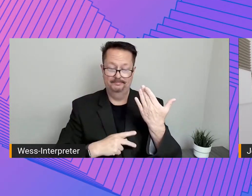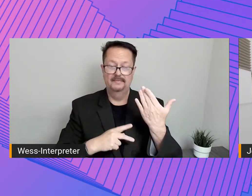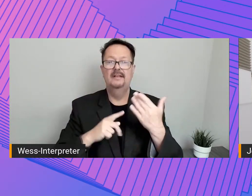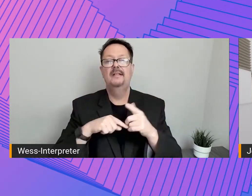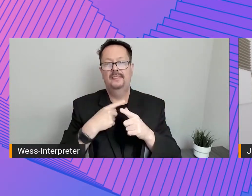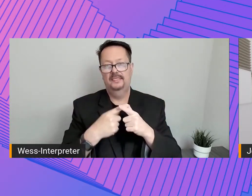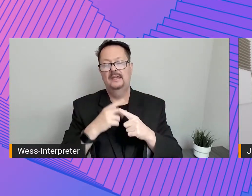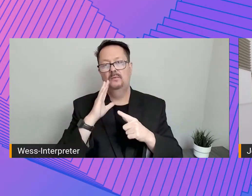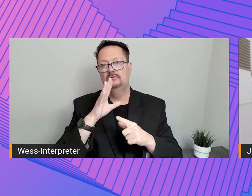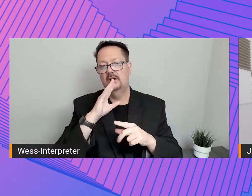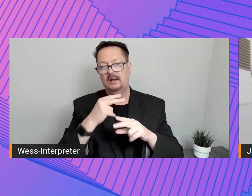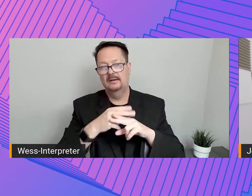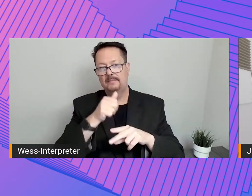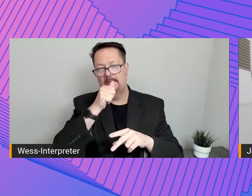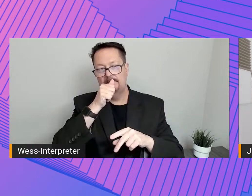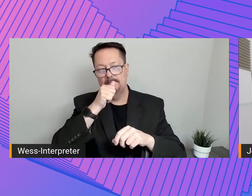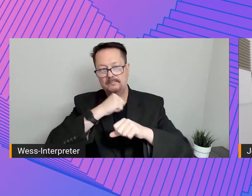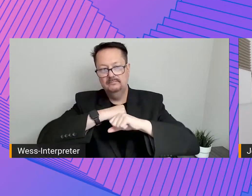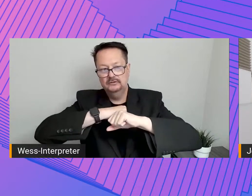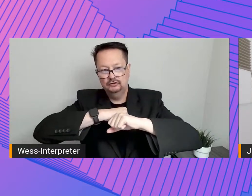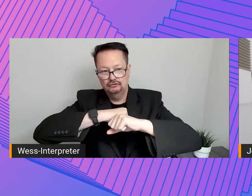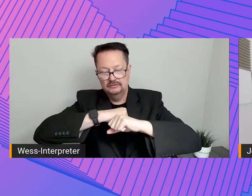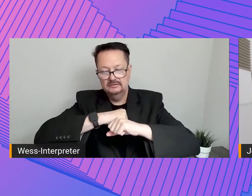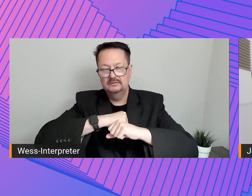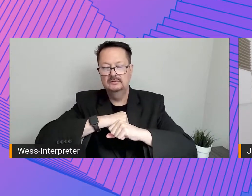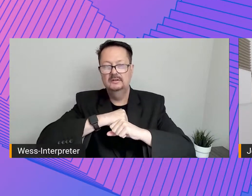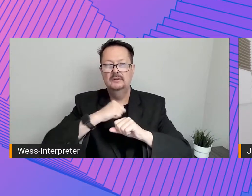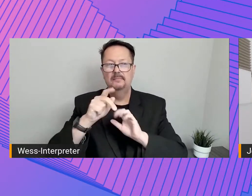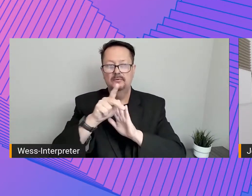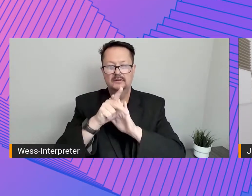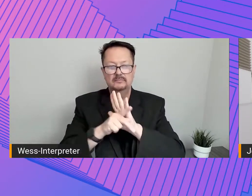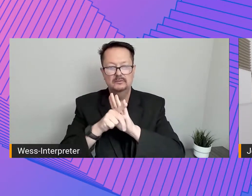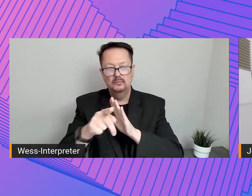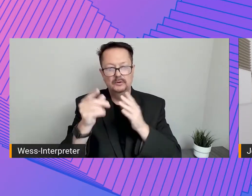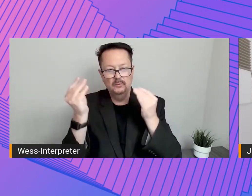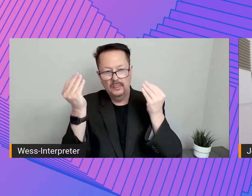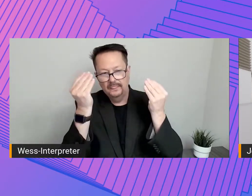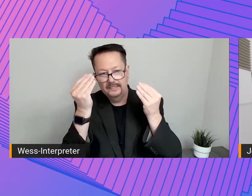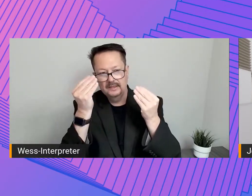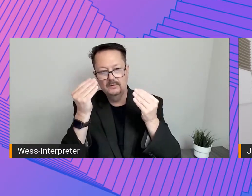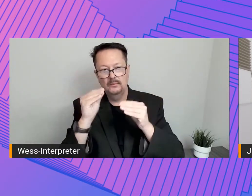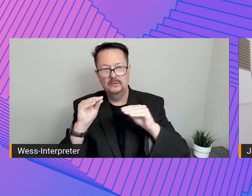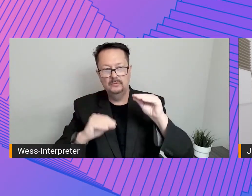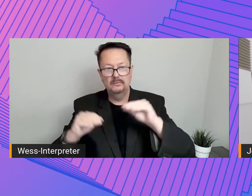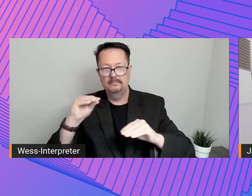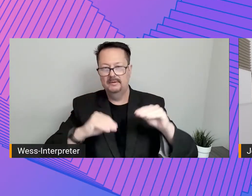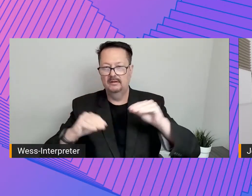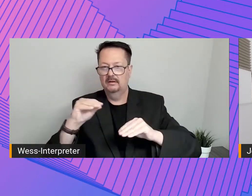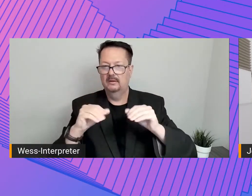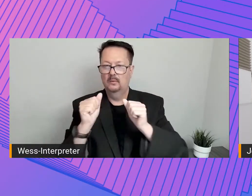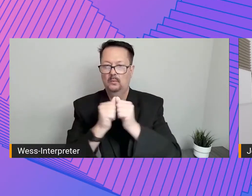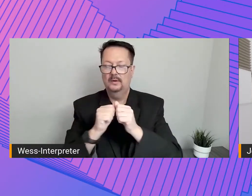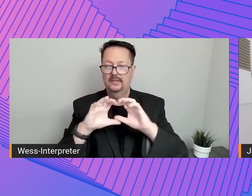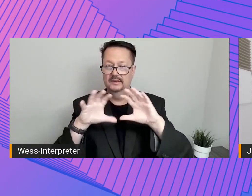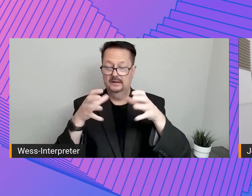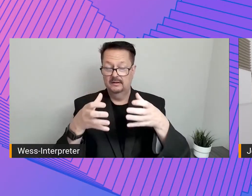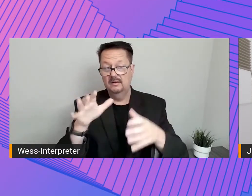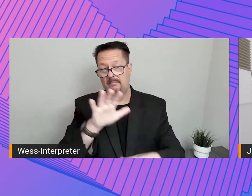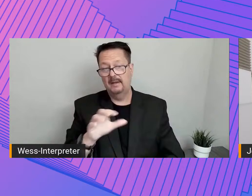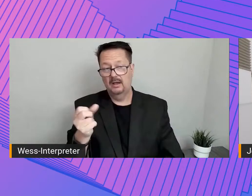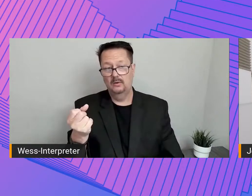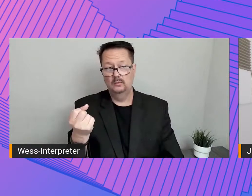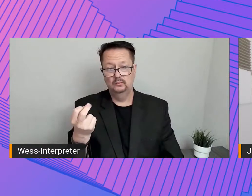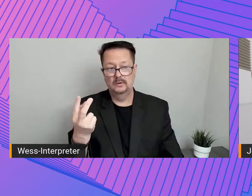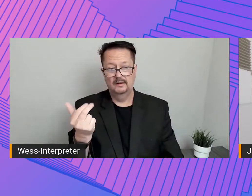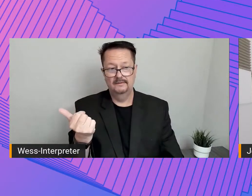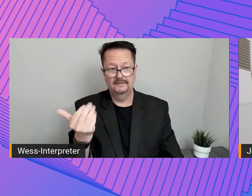security principles that will give you some things to think about as you build with containers. At about 12:15, we're